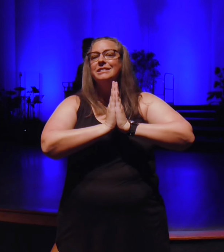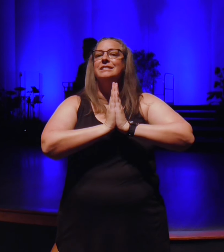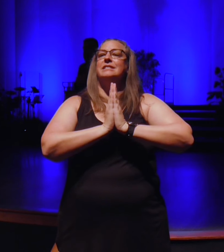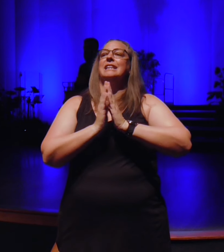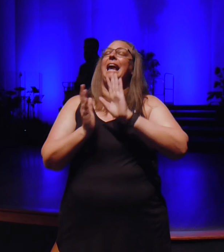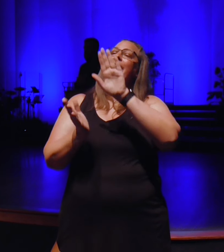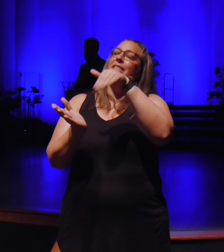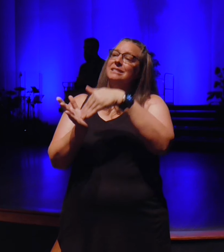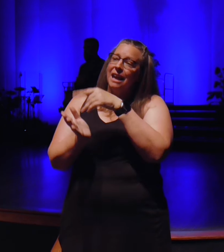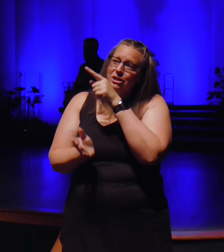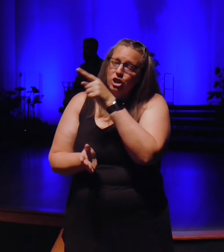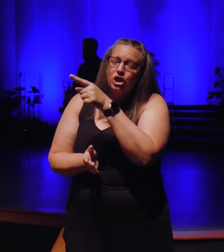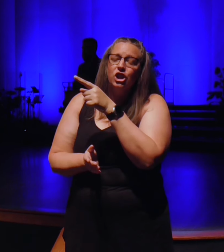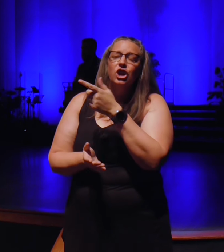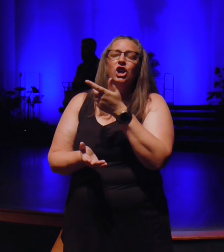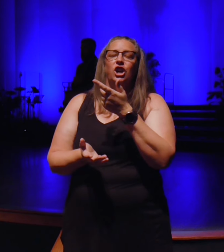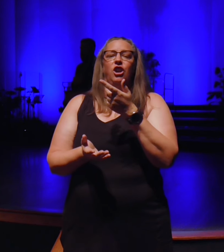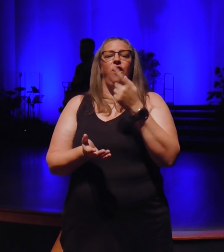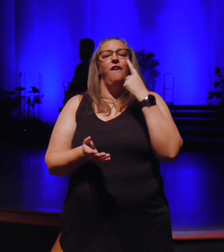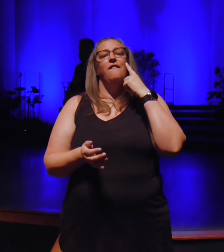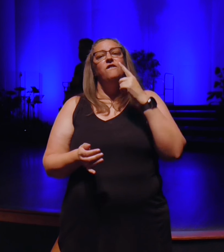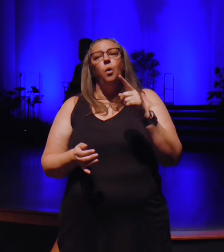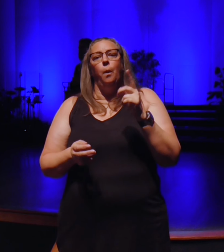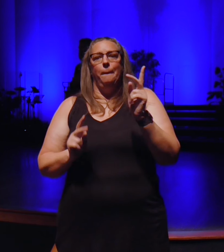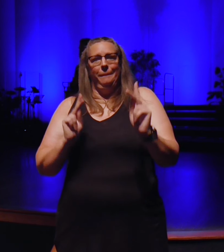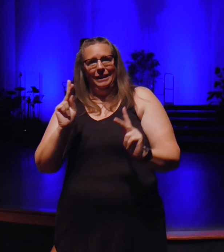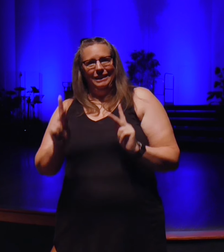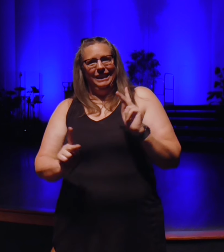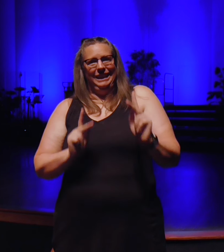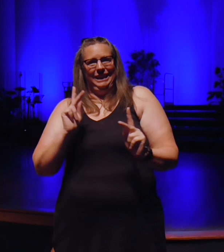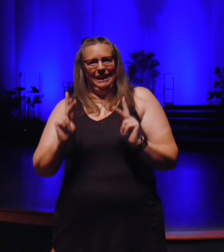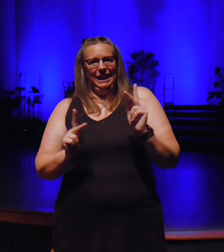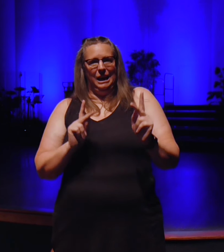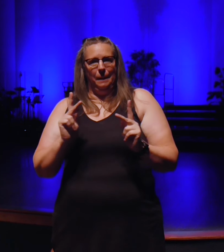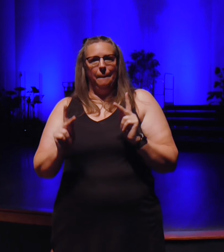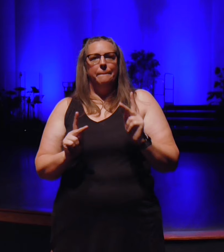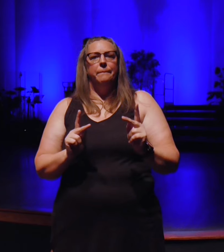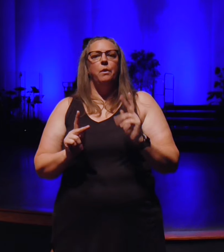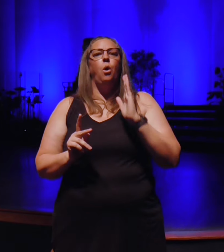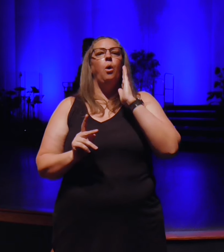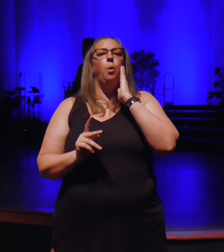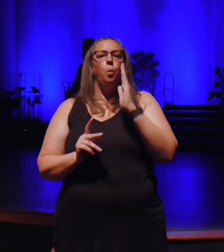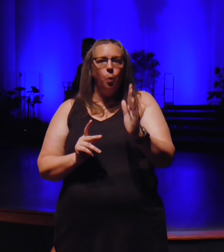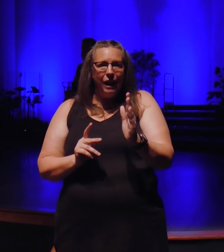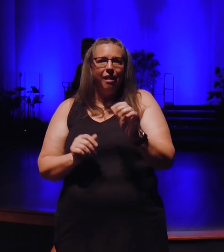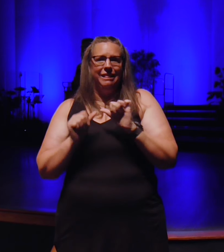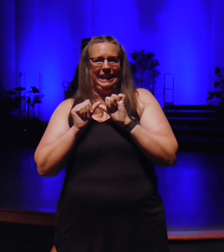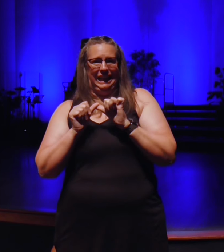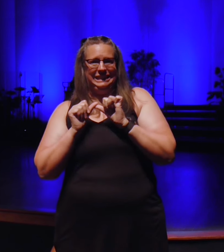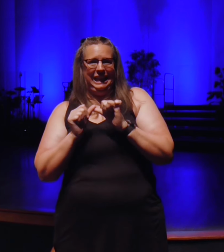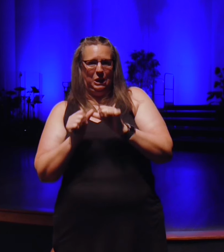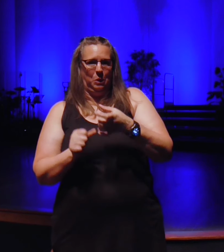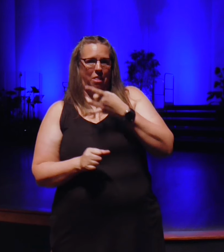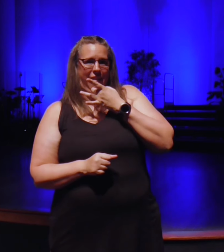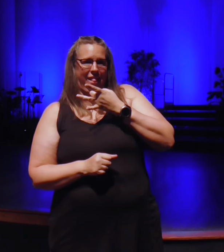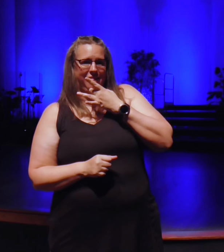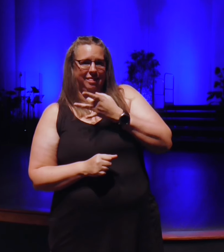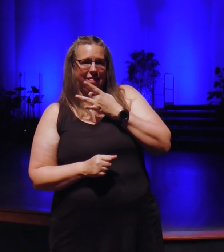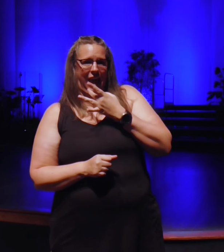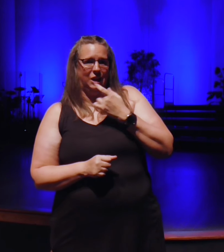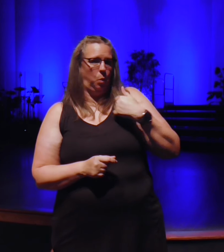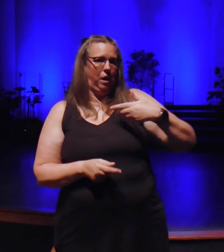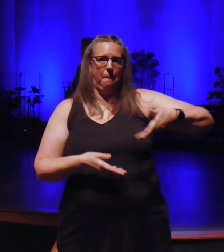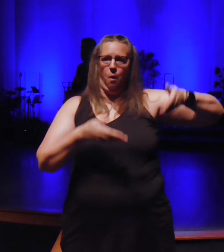and Care Center for individuals that are there to hold the light for you when it becomes too